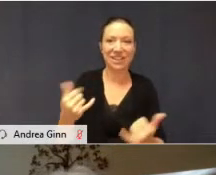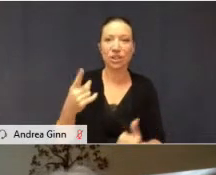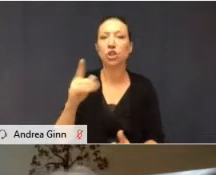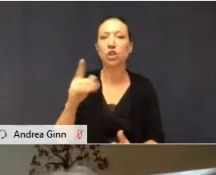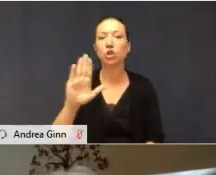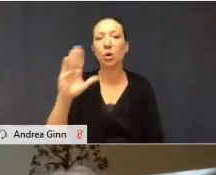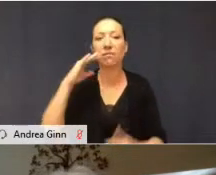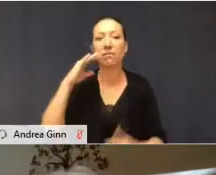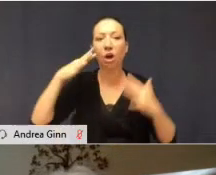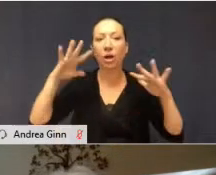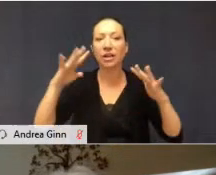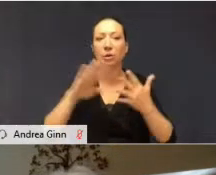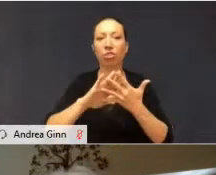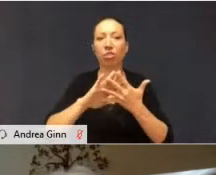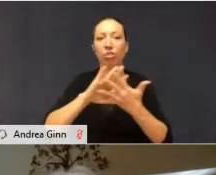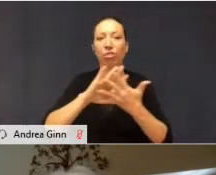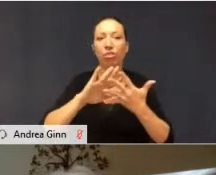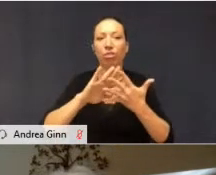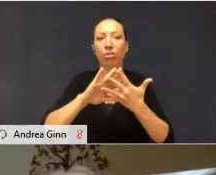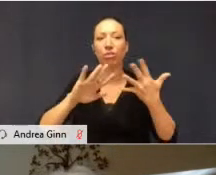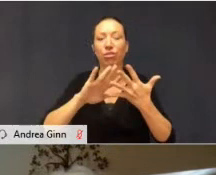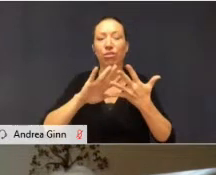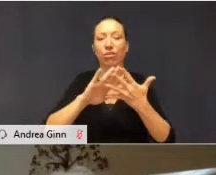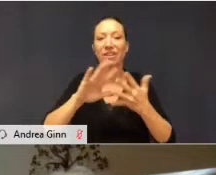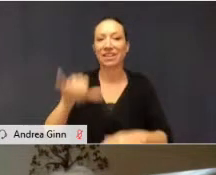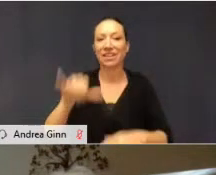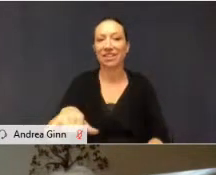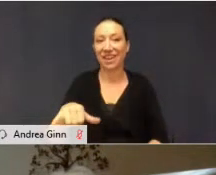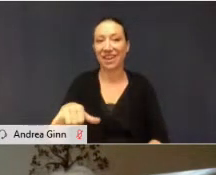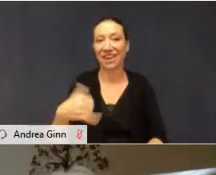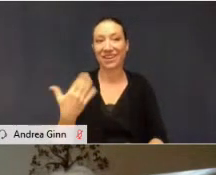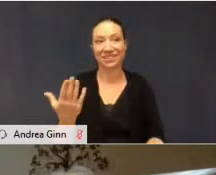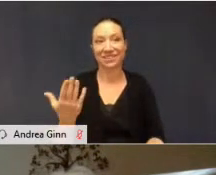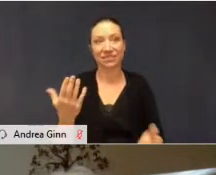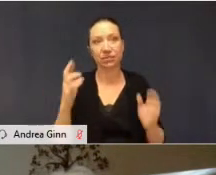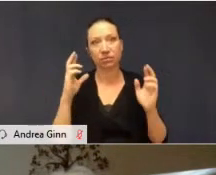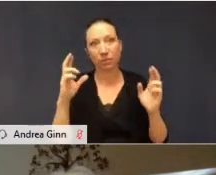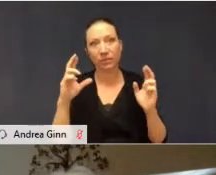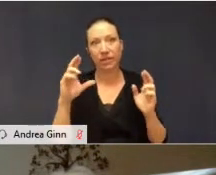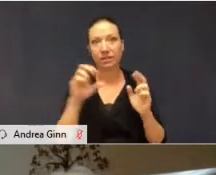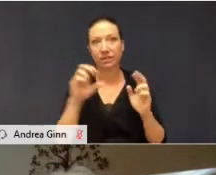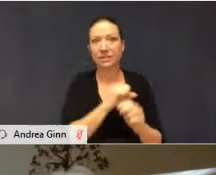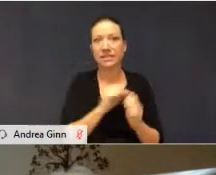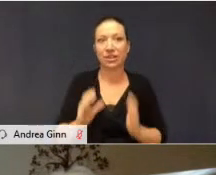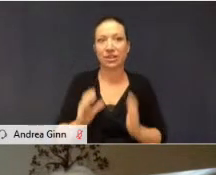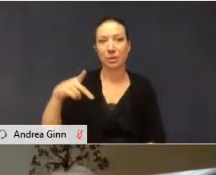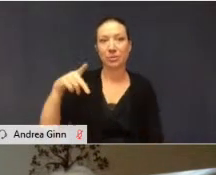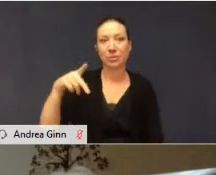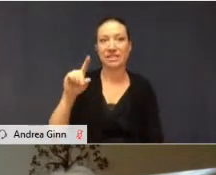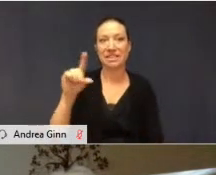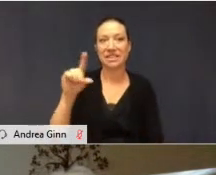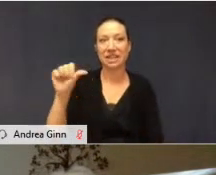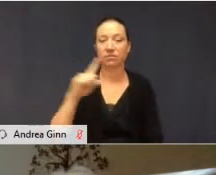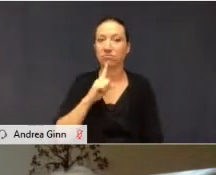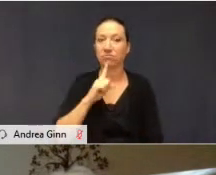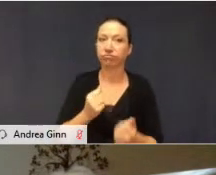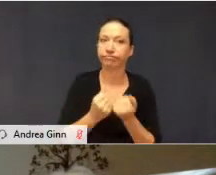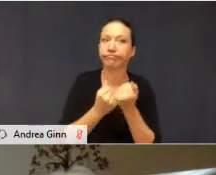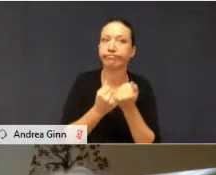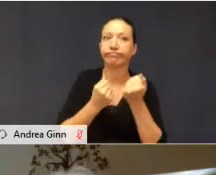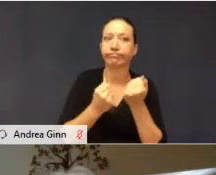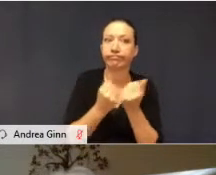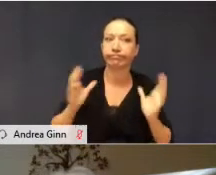up a little bit, which brings up something I hope Senator Padilla, who's been the great advocate for broadband, heard